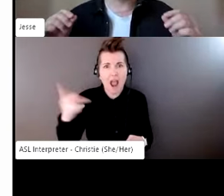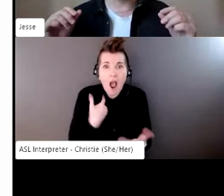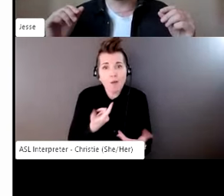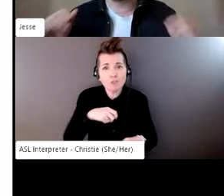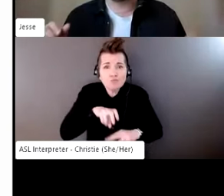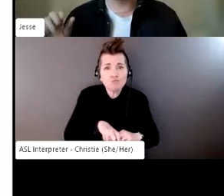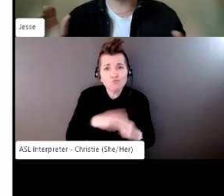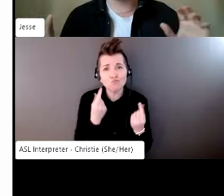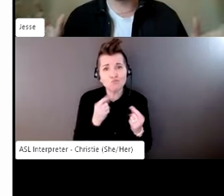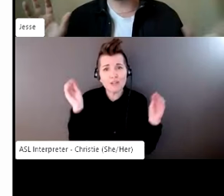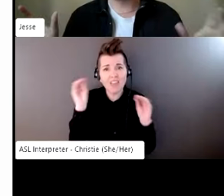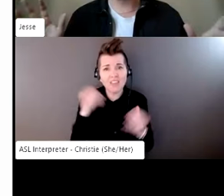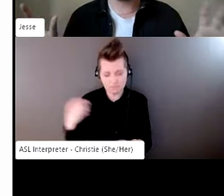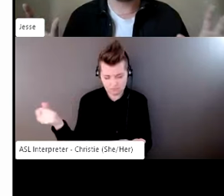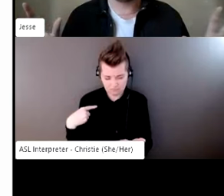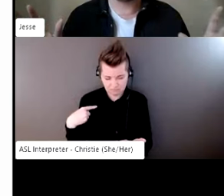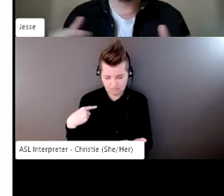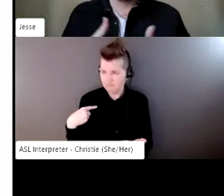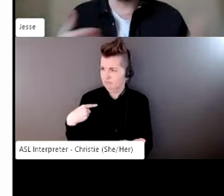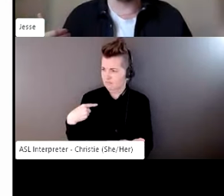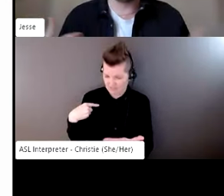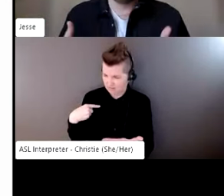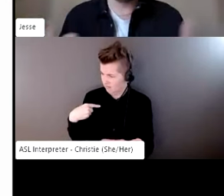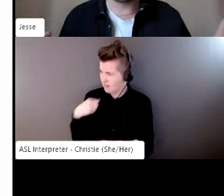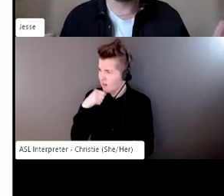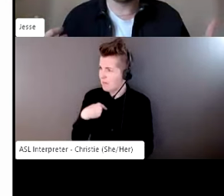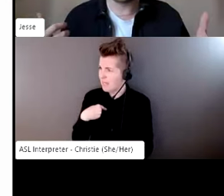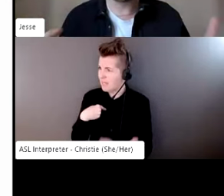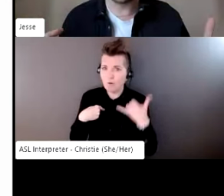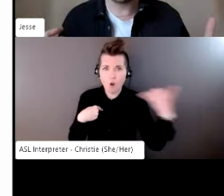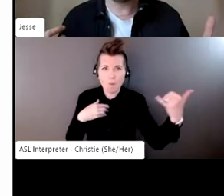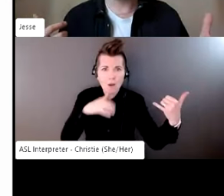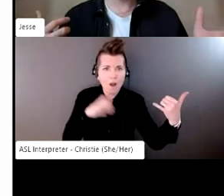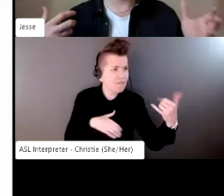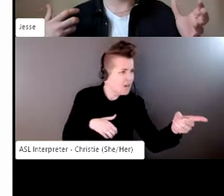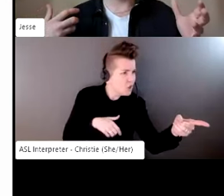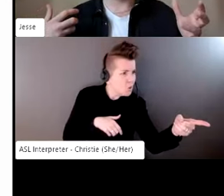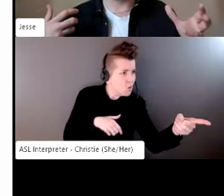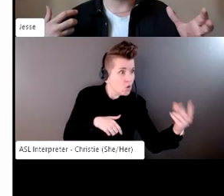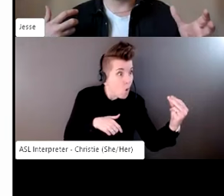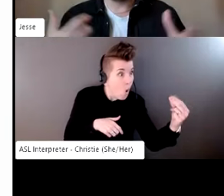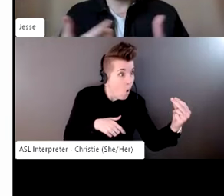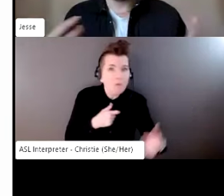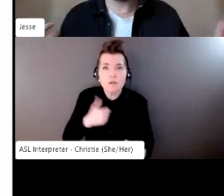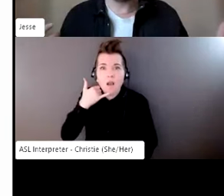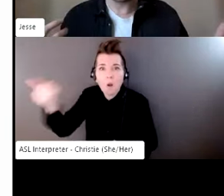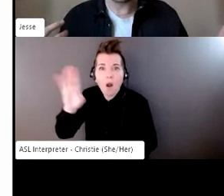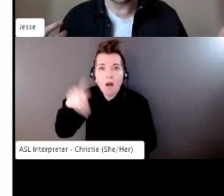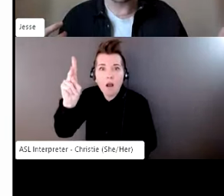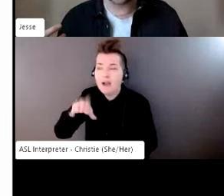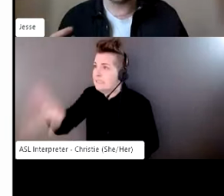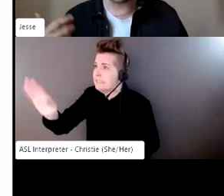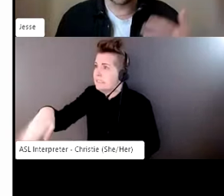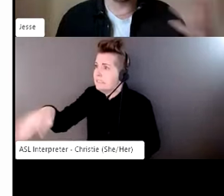able to flag within, I think, about 20 minutes of this starting that my account was